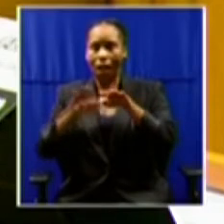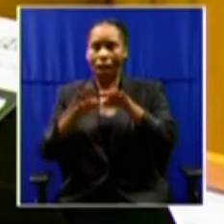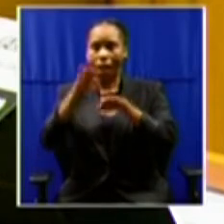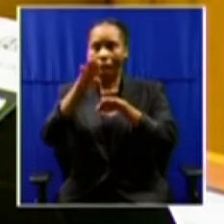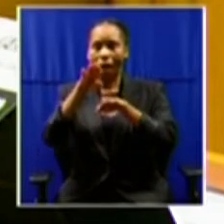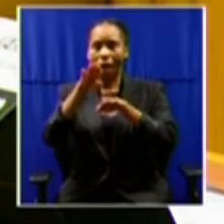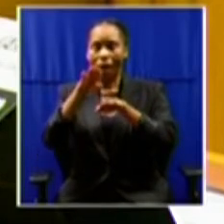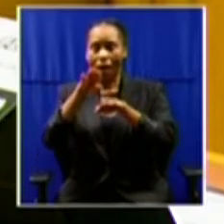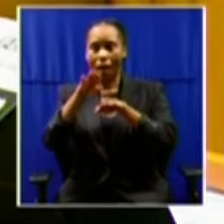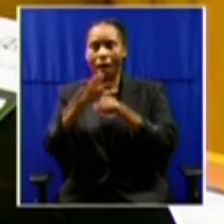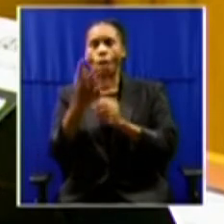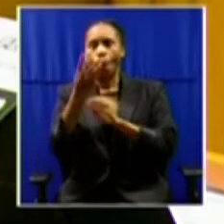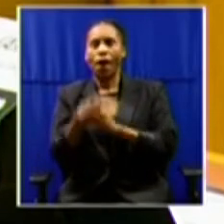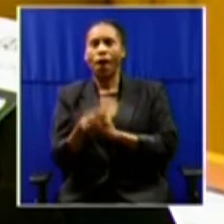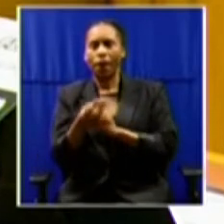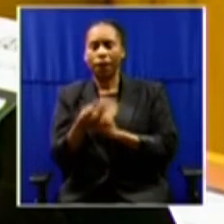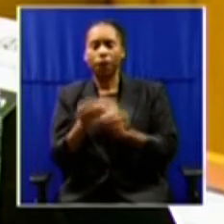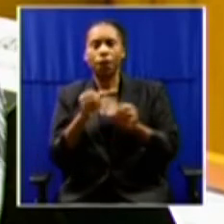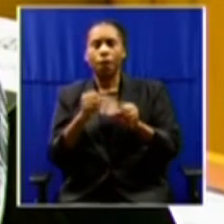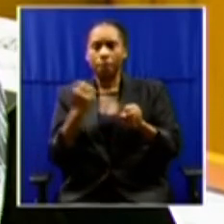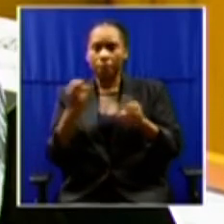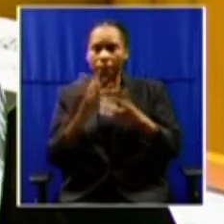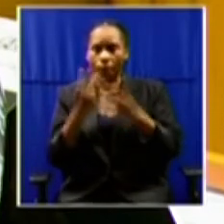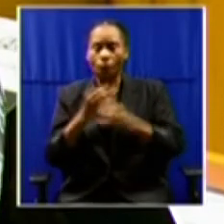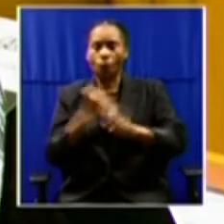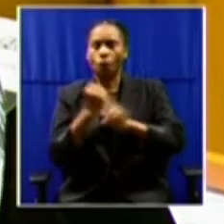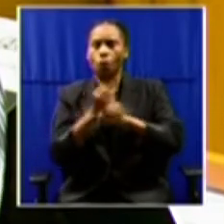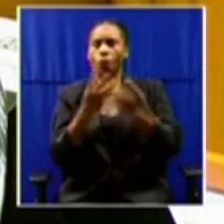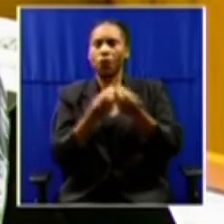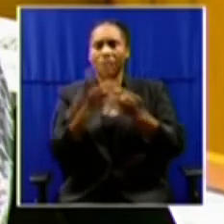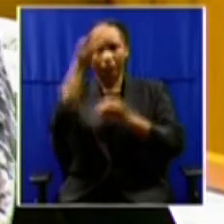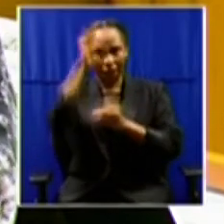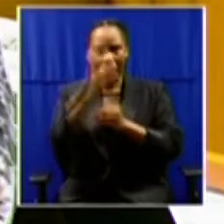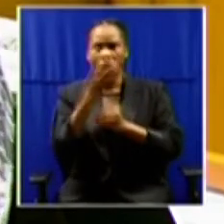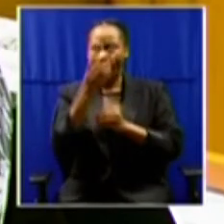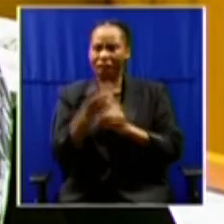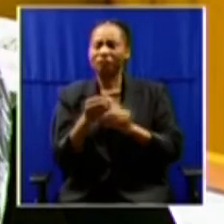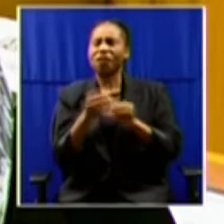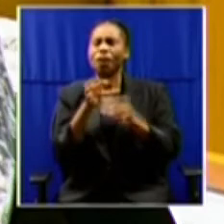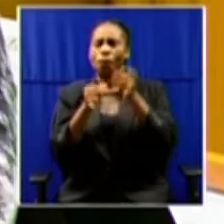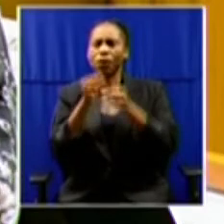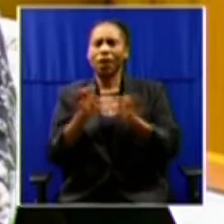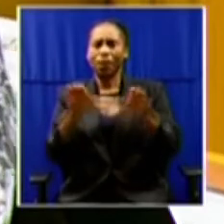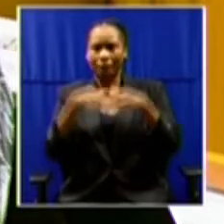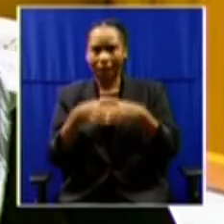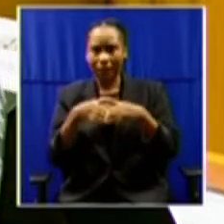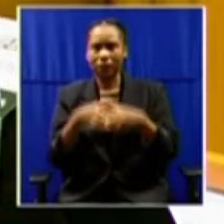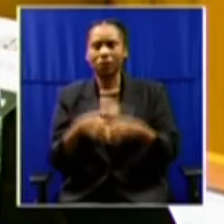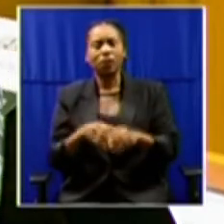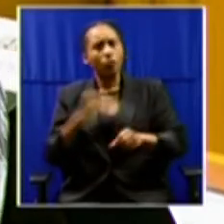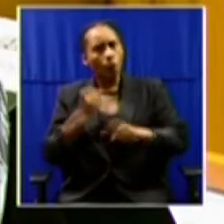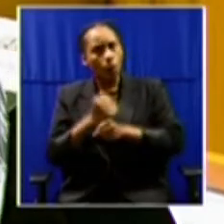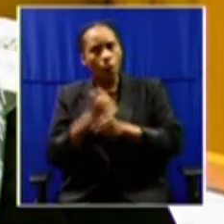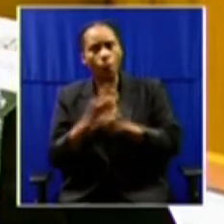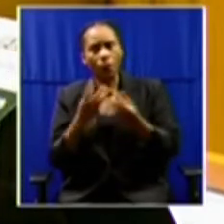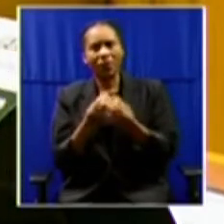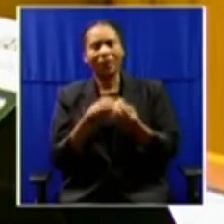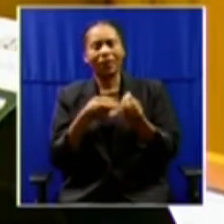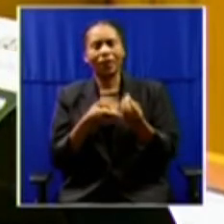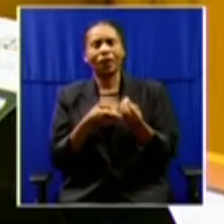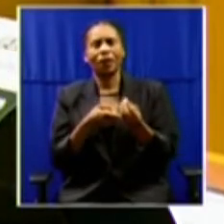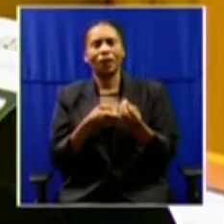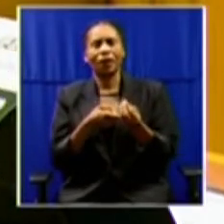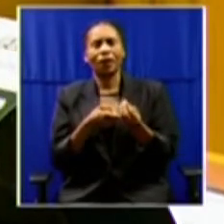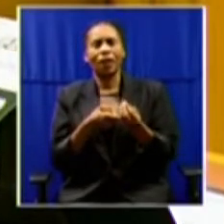envoys who will deal with government, where you have your party, which will deal with the party, because the party in